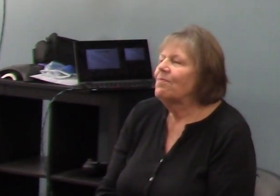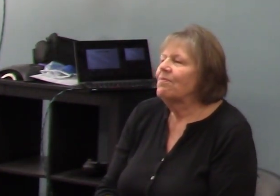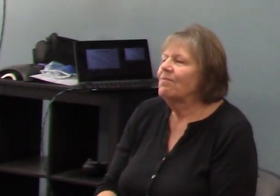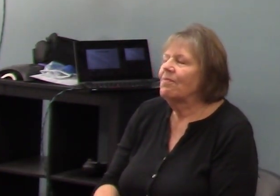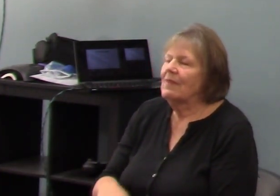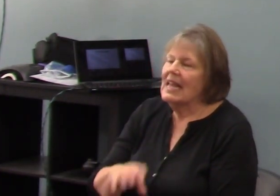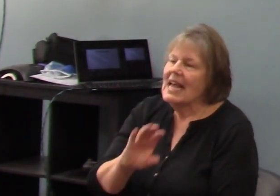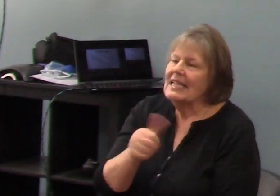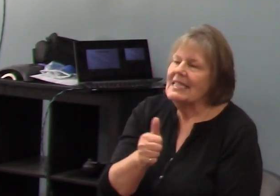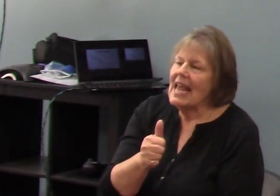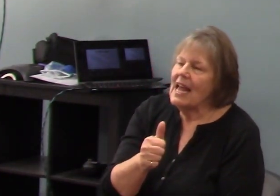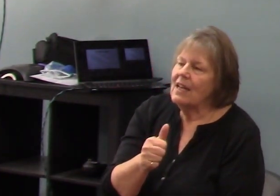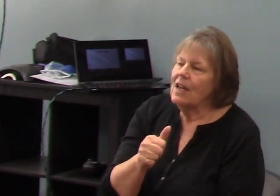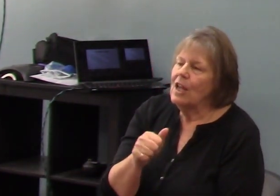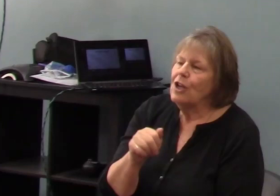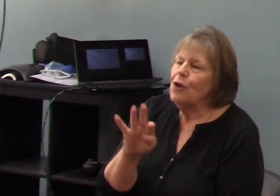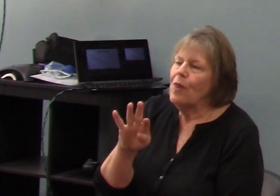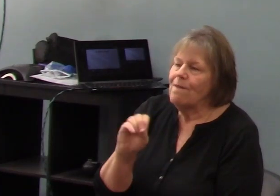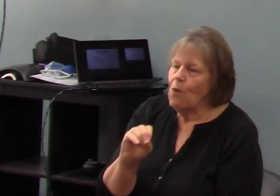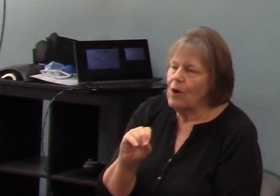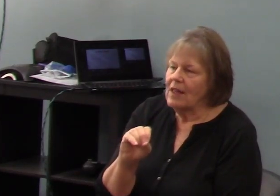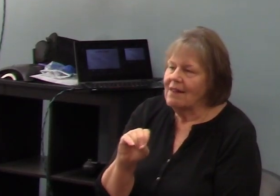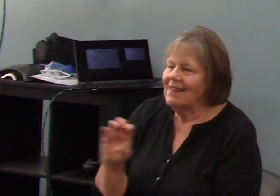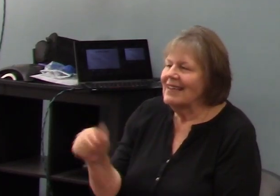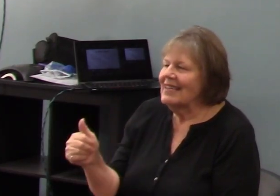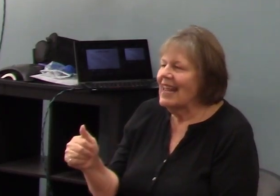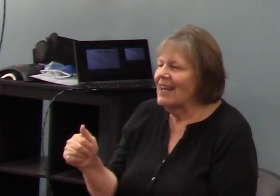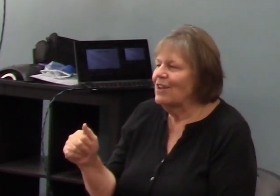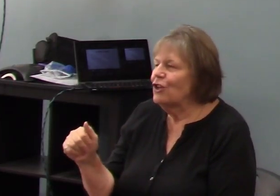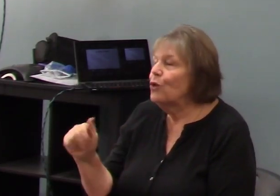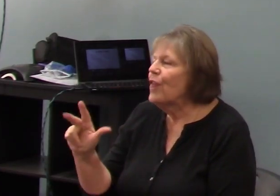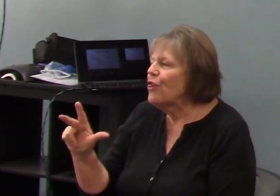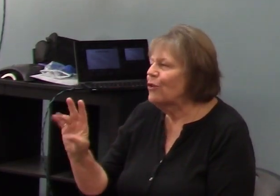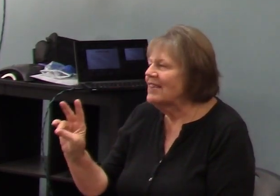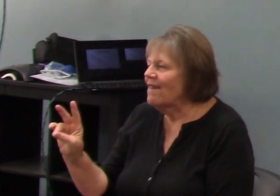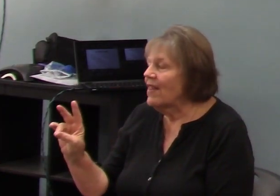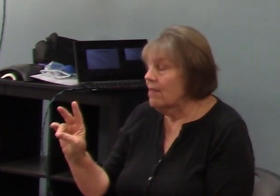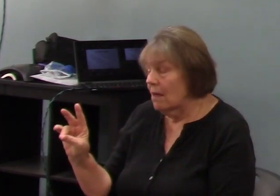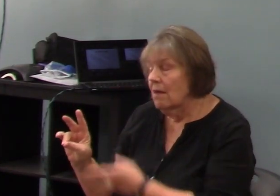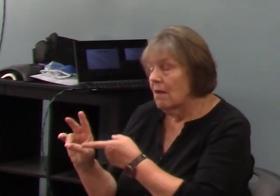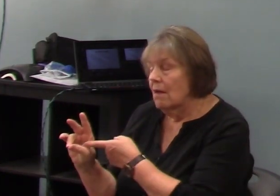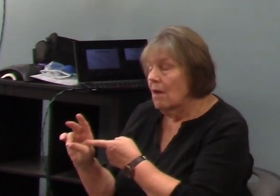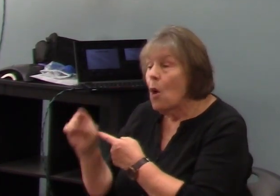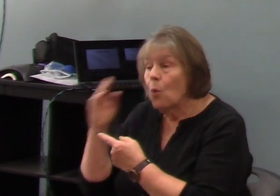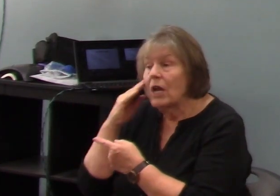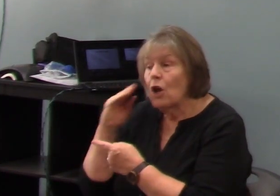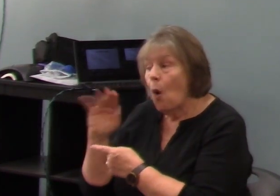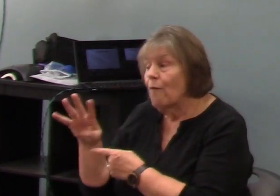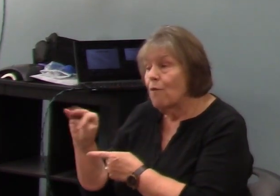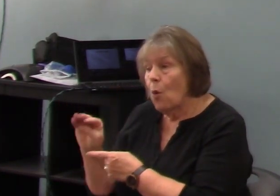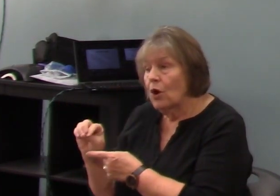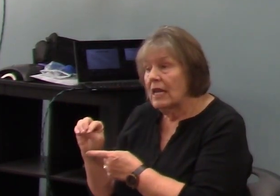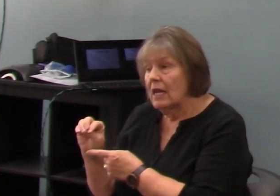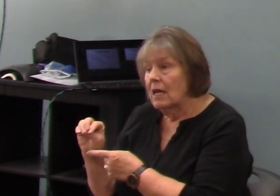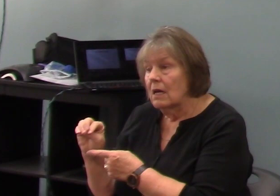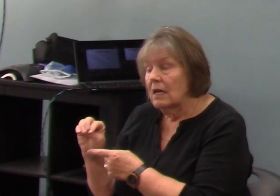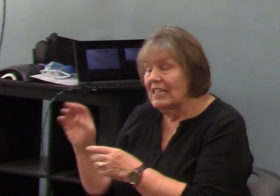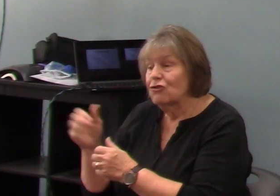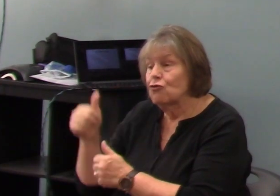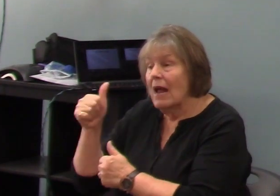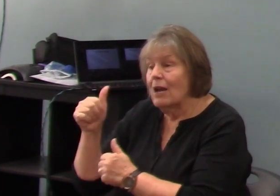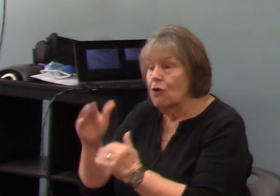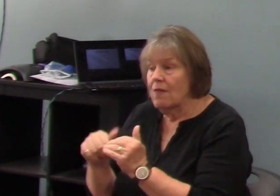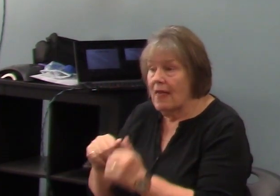here, 10 to the 40th and 10 to the 37th. We can definitely understand that 40 is bigger than 37. How much